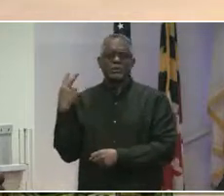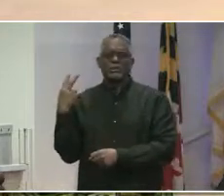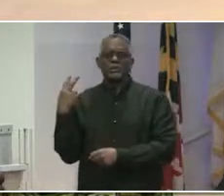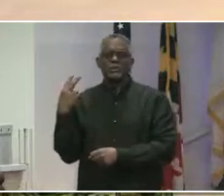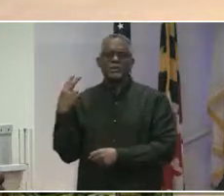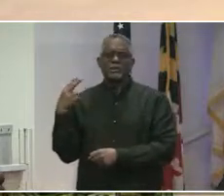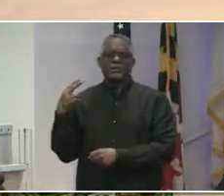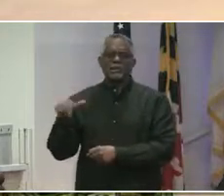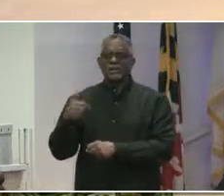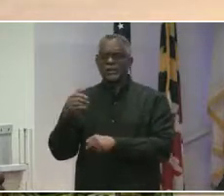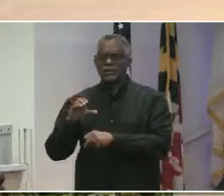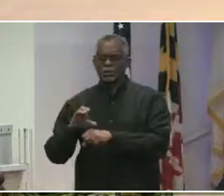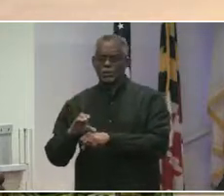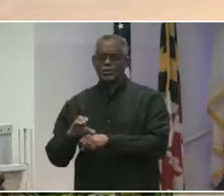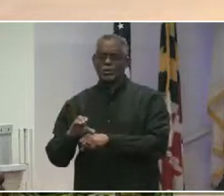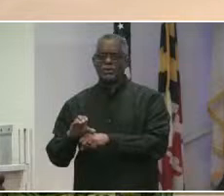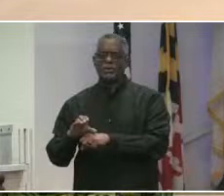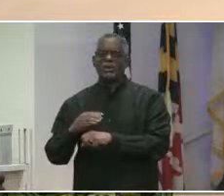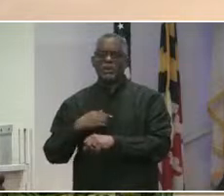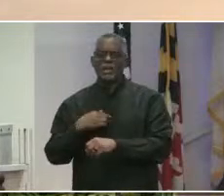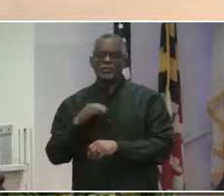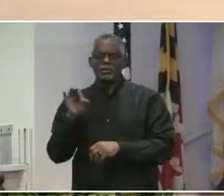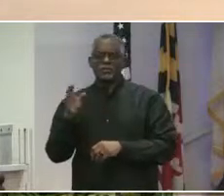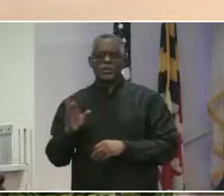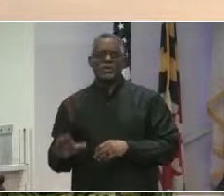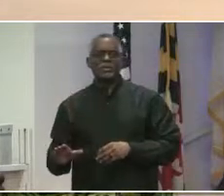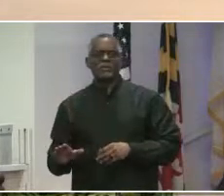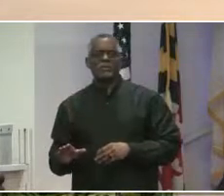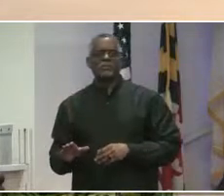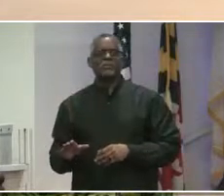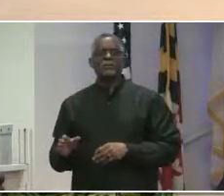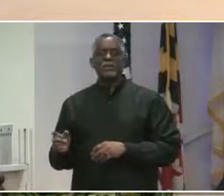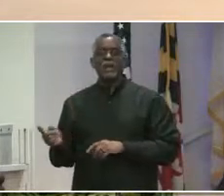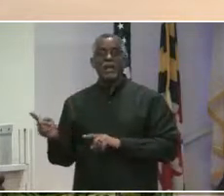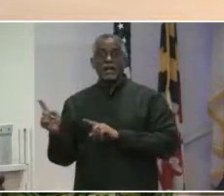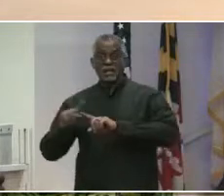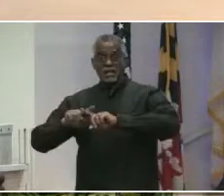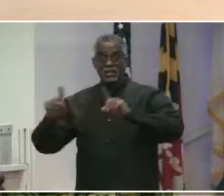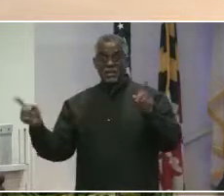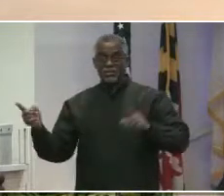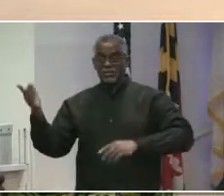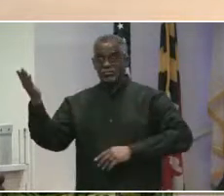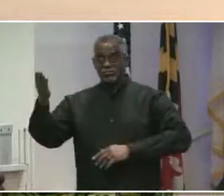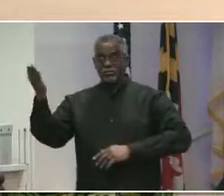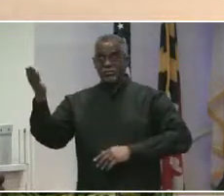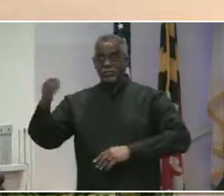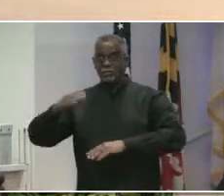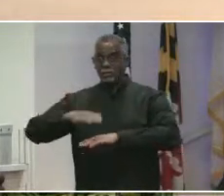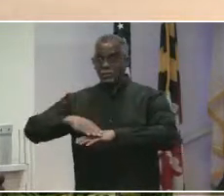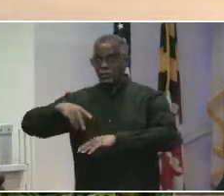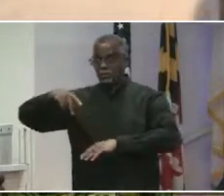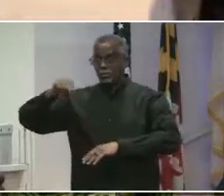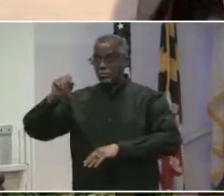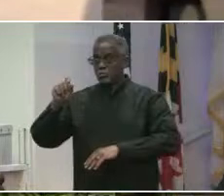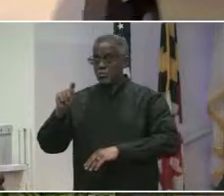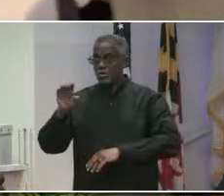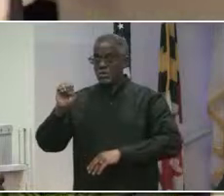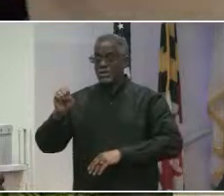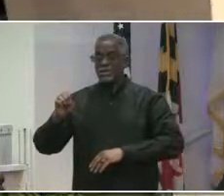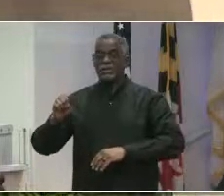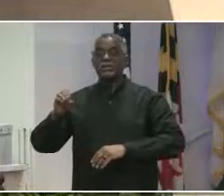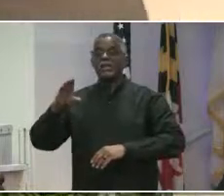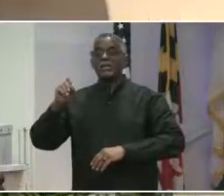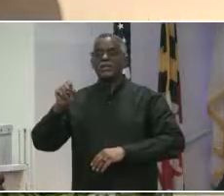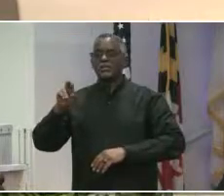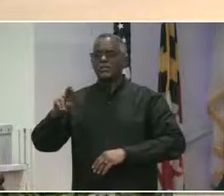Memorial AME Church pastoring, Brother Battle came, but he did a different type presentation, but it was on prostate cancer. Now listen, we didn't have a